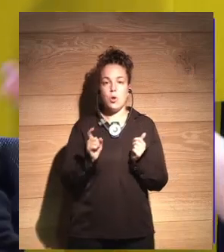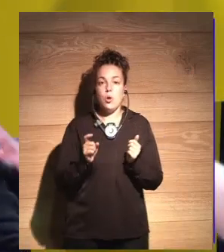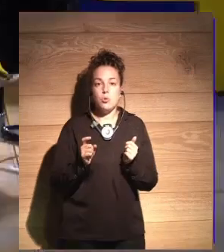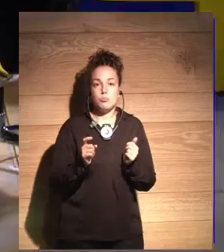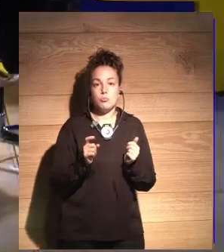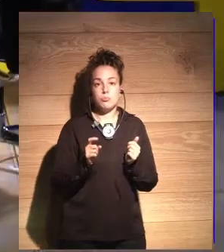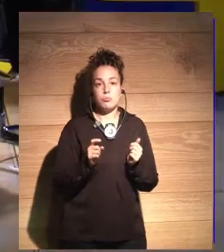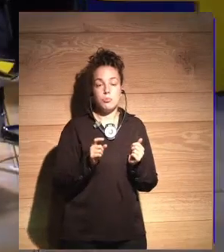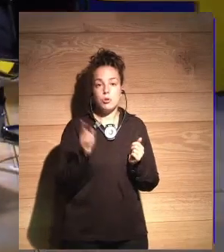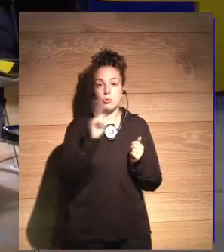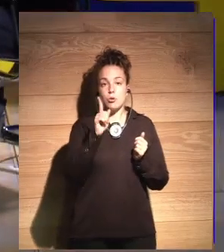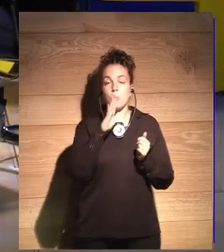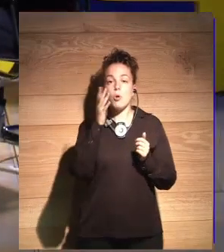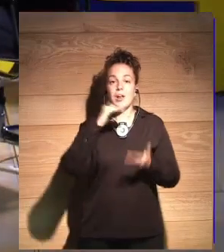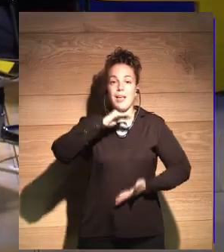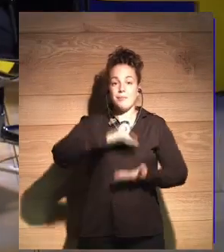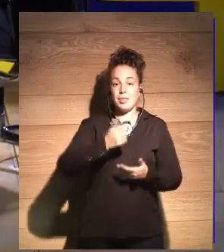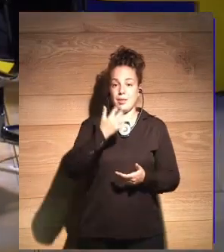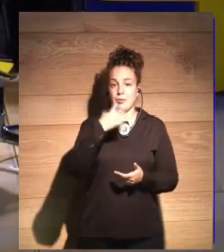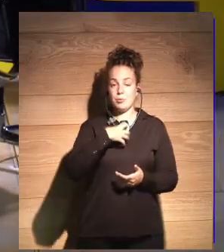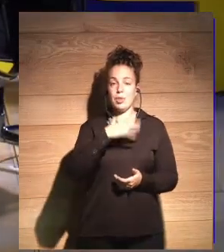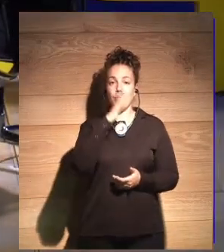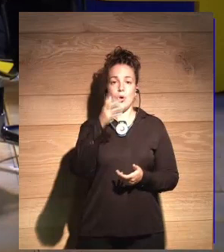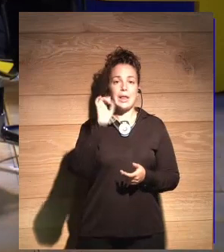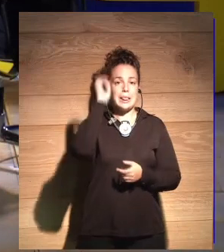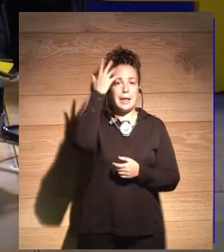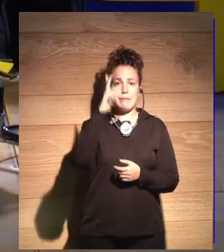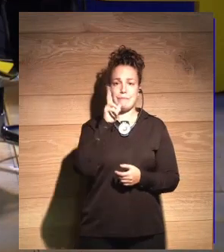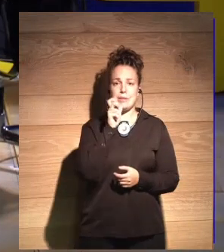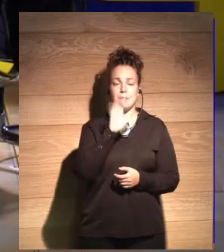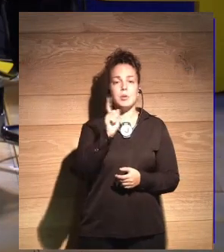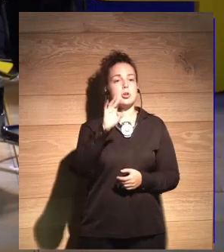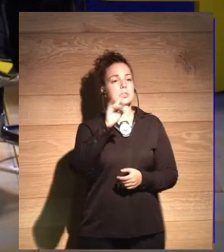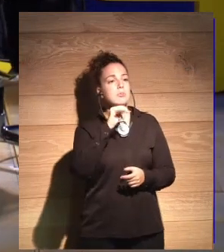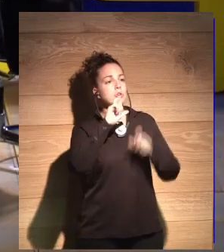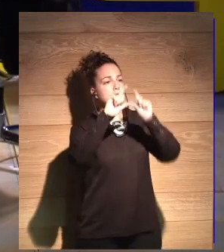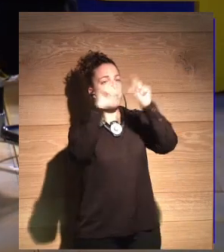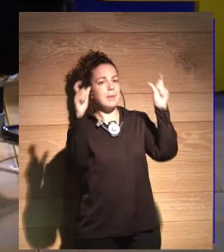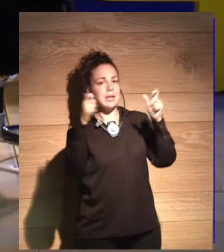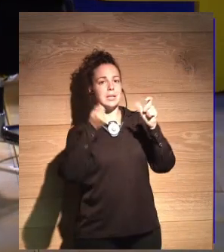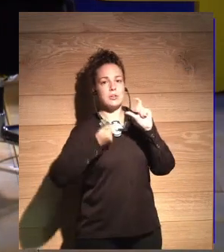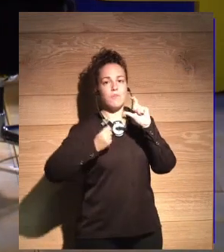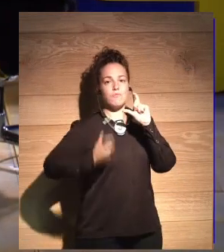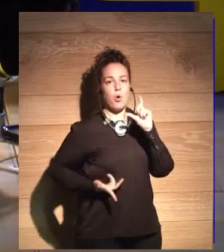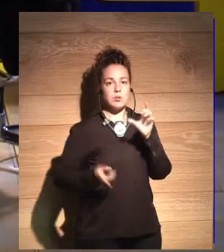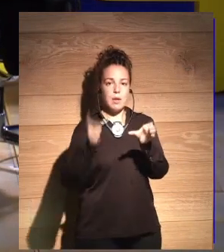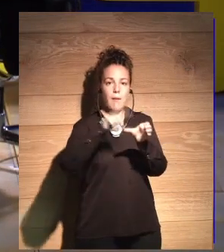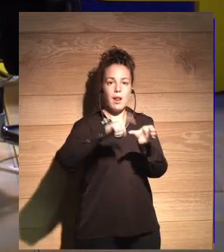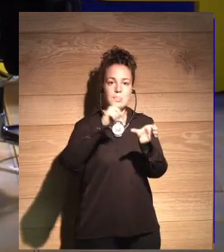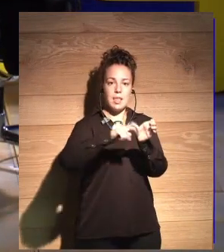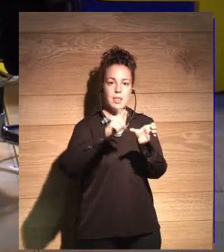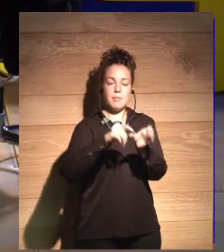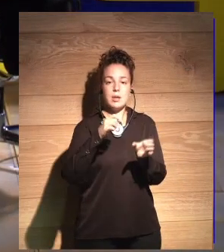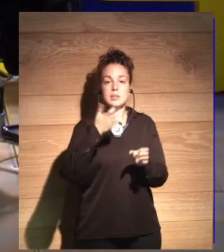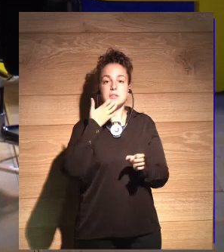they're publicly traded, right? If a company is publicly traded, it is run by an AI that says you have to grow. Yeah. And if you